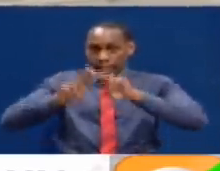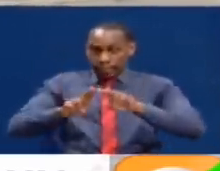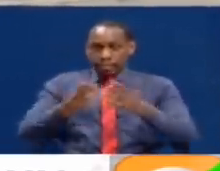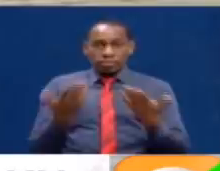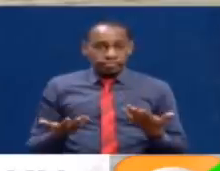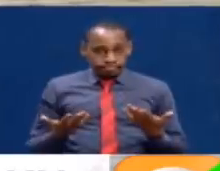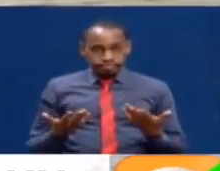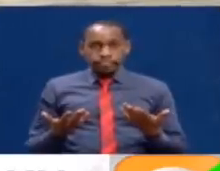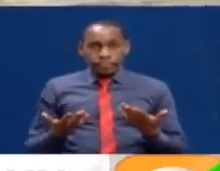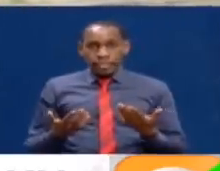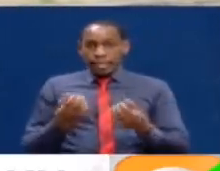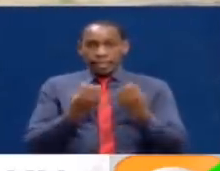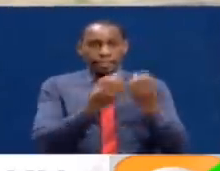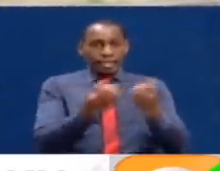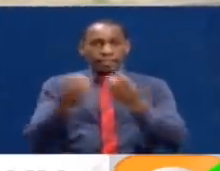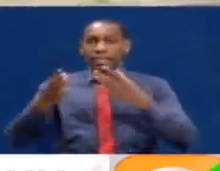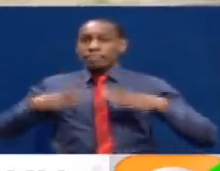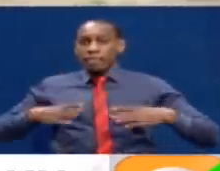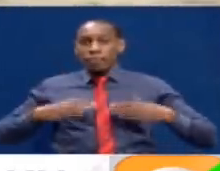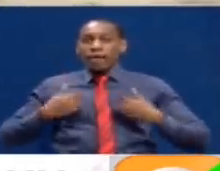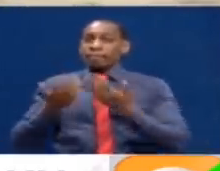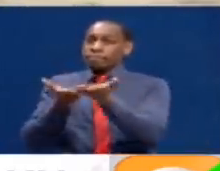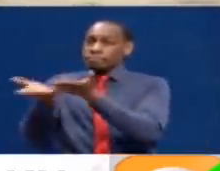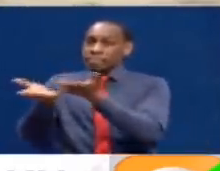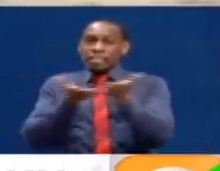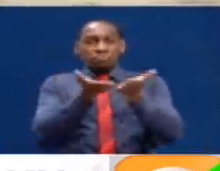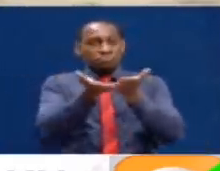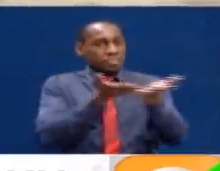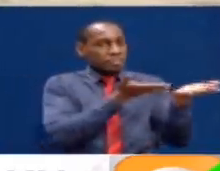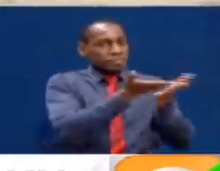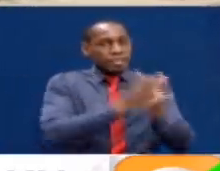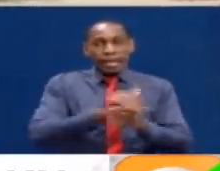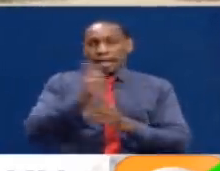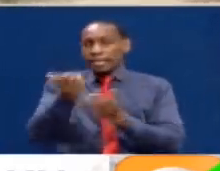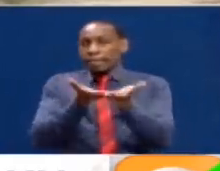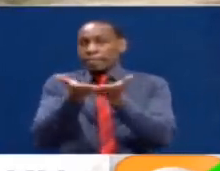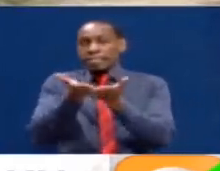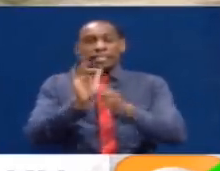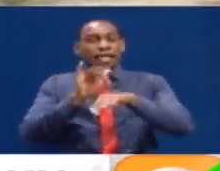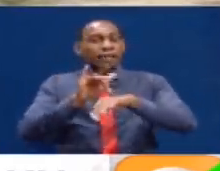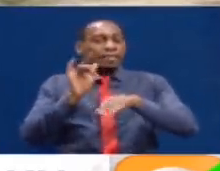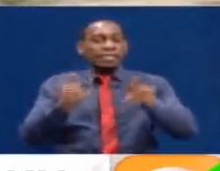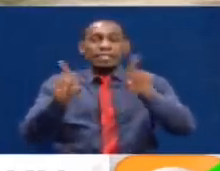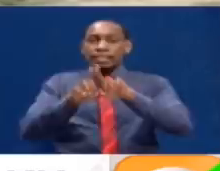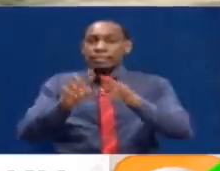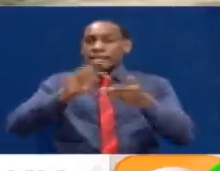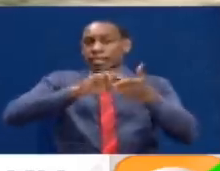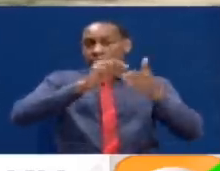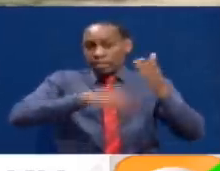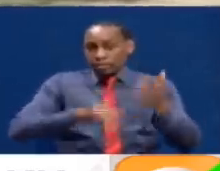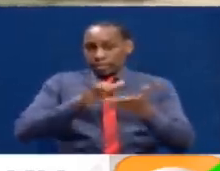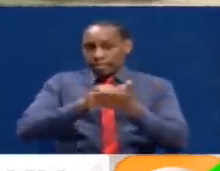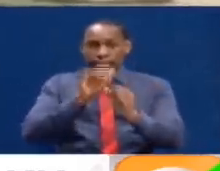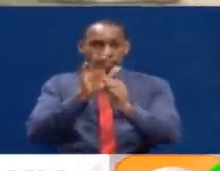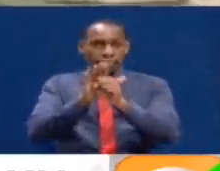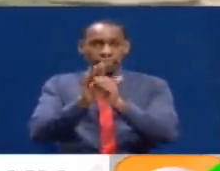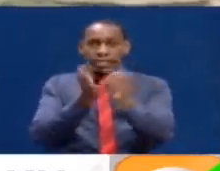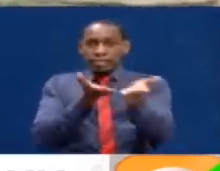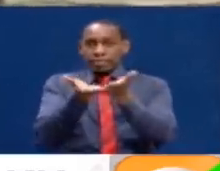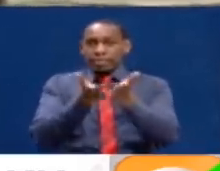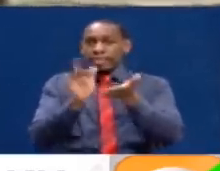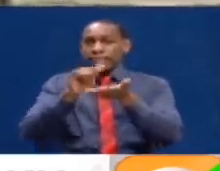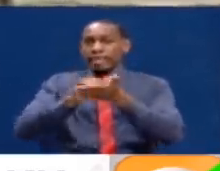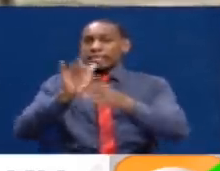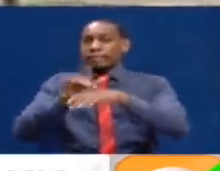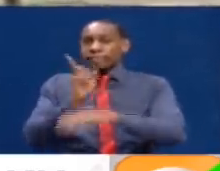here, and a number of residents have businesses here, and some of the businesses have been affected. And so most of the businesses that have